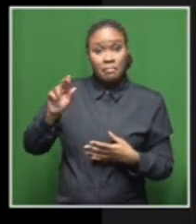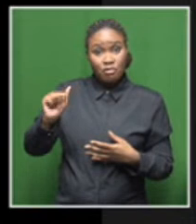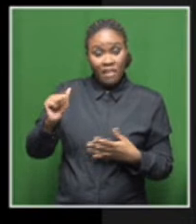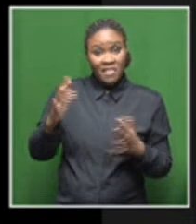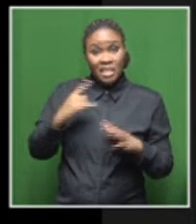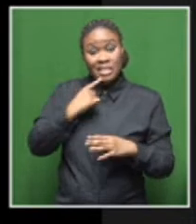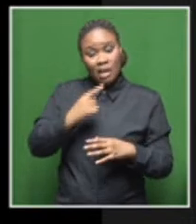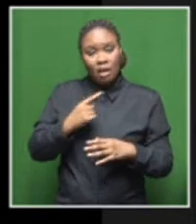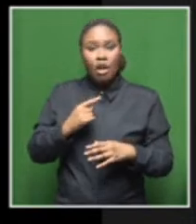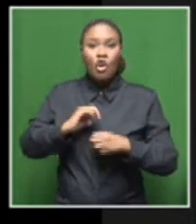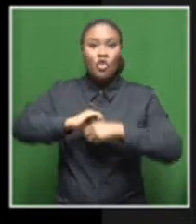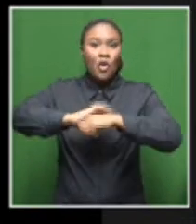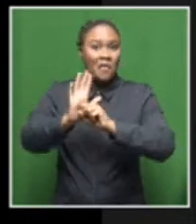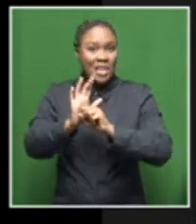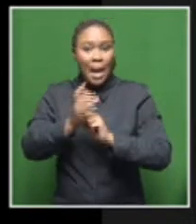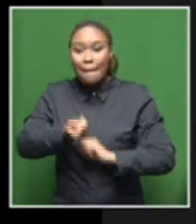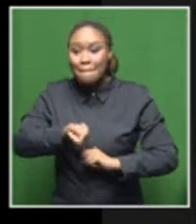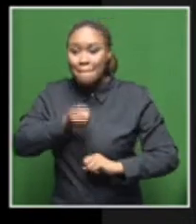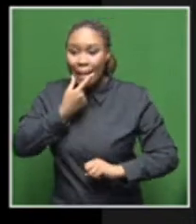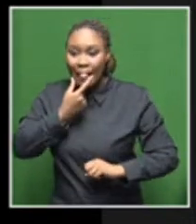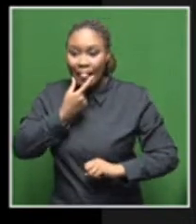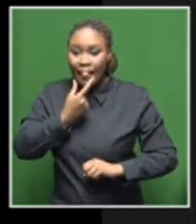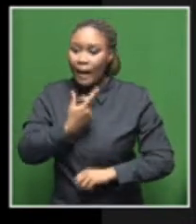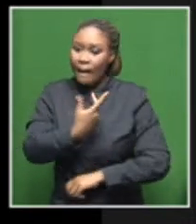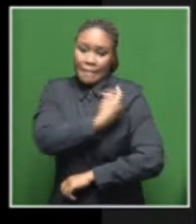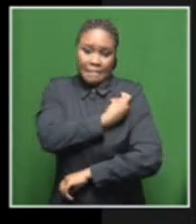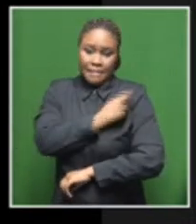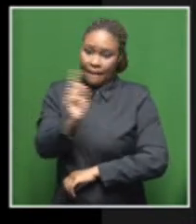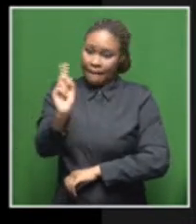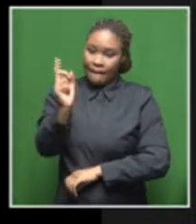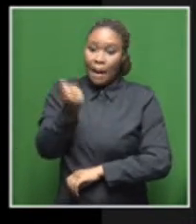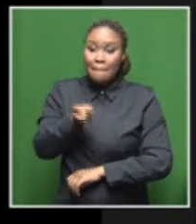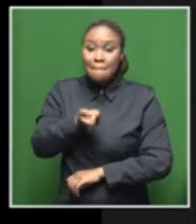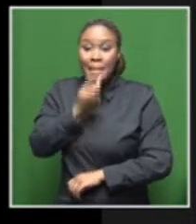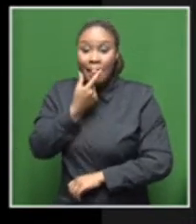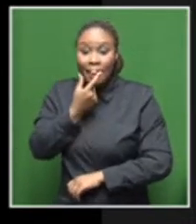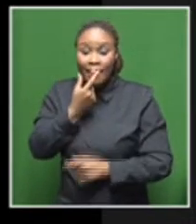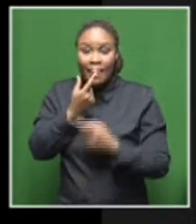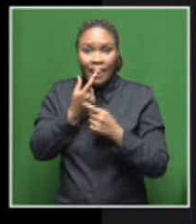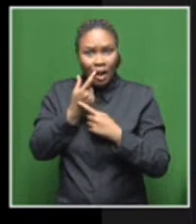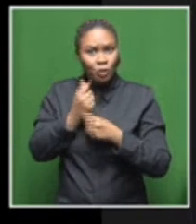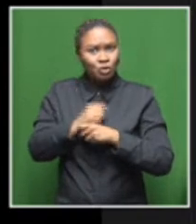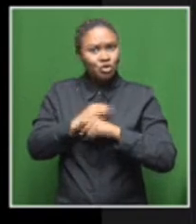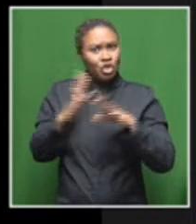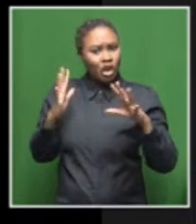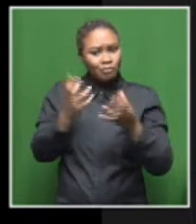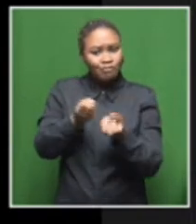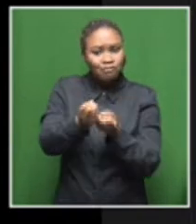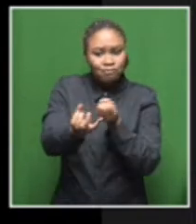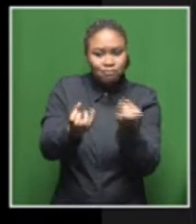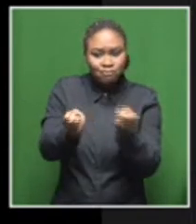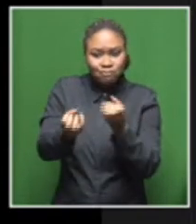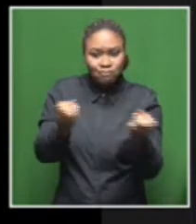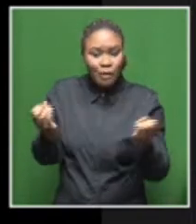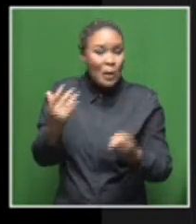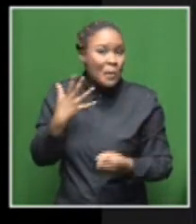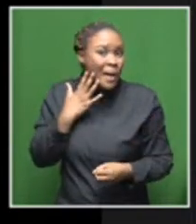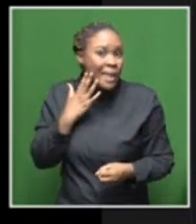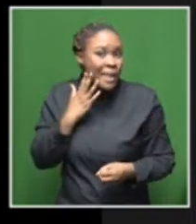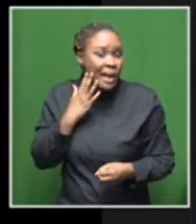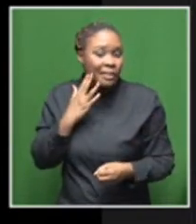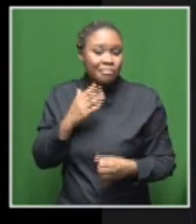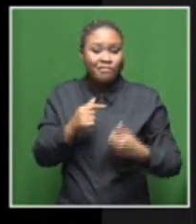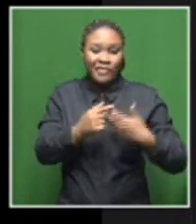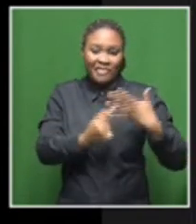country. When will the government? When is the government going to roll out this pill? This is the first batch of